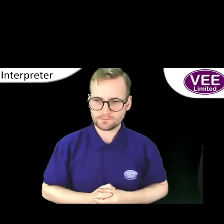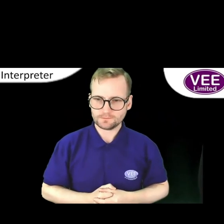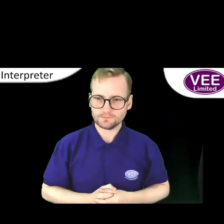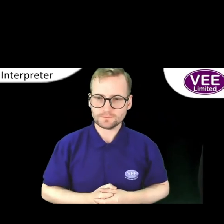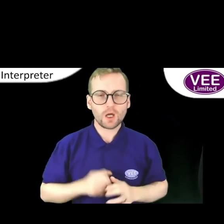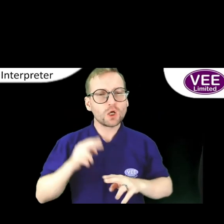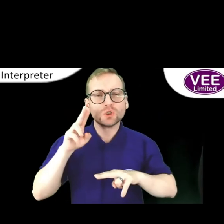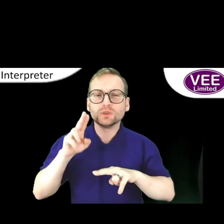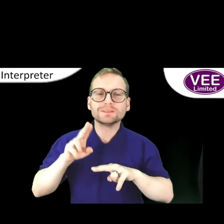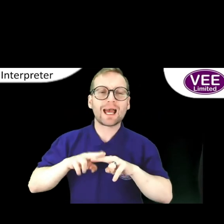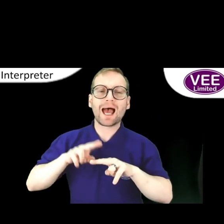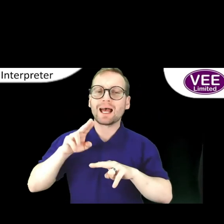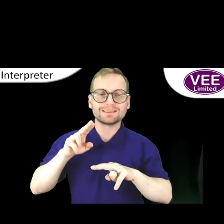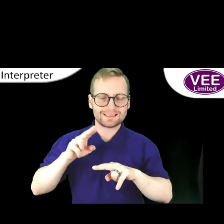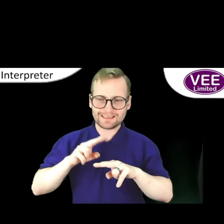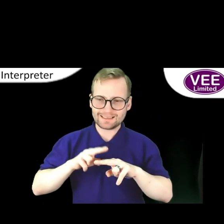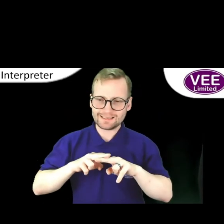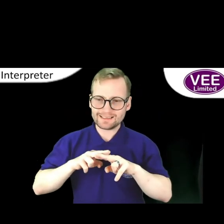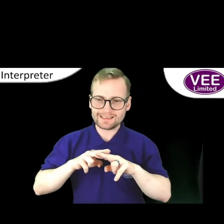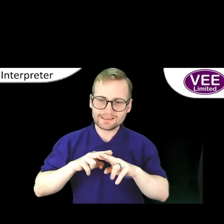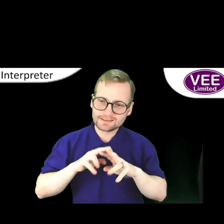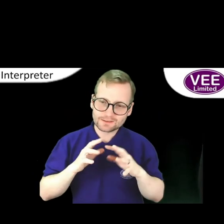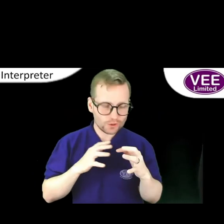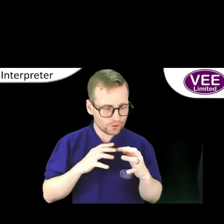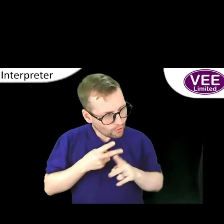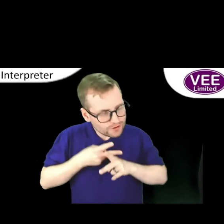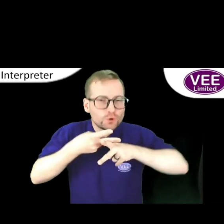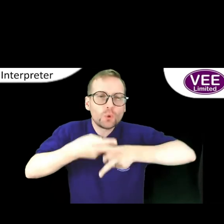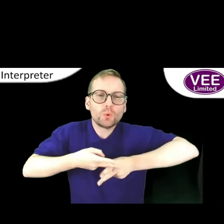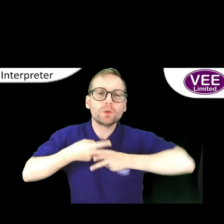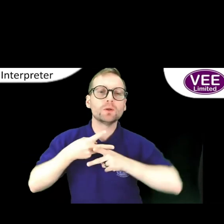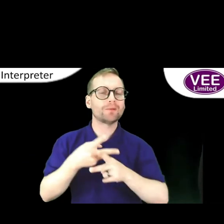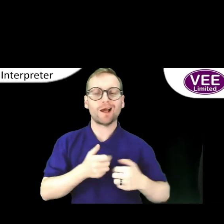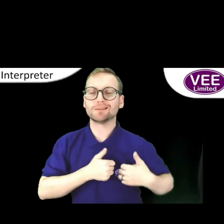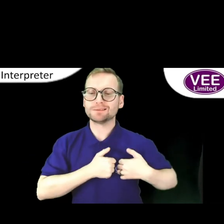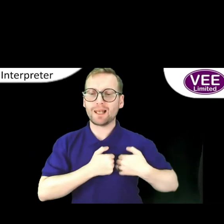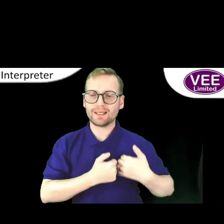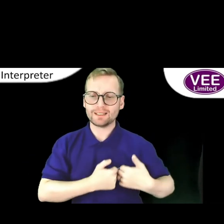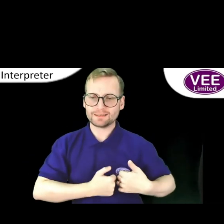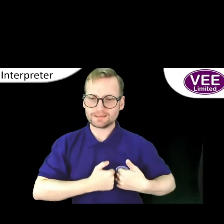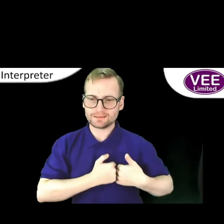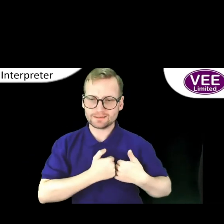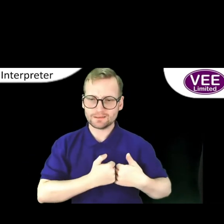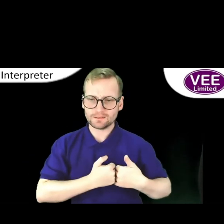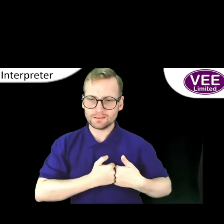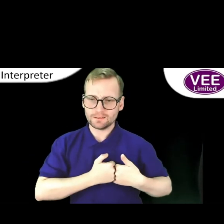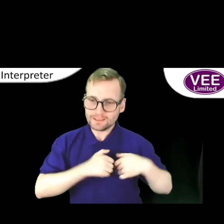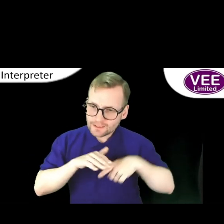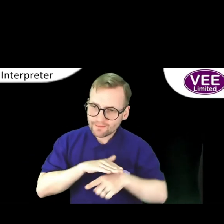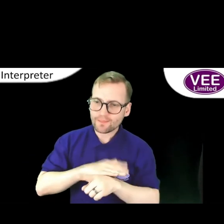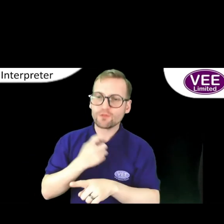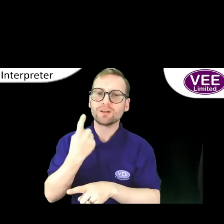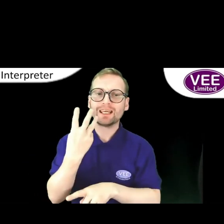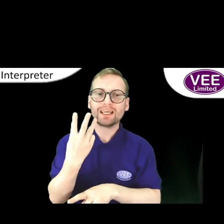Your daddy curry's doon, my darling, doon in